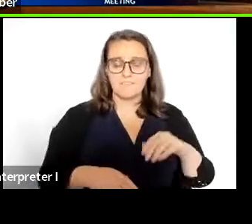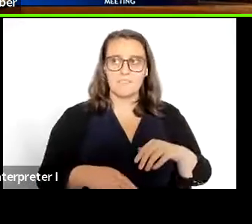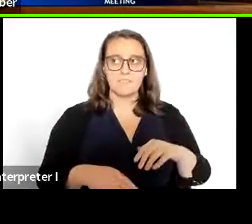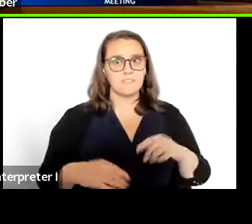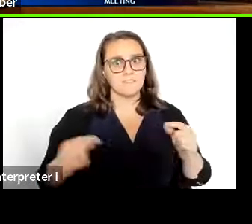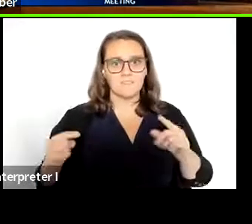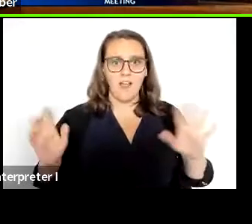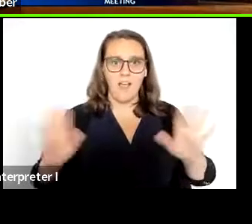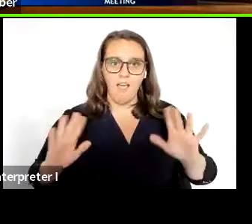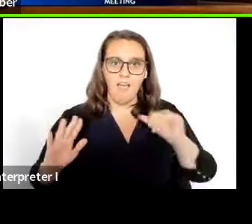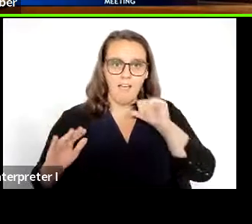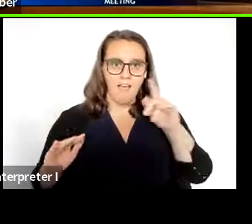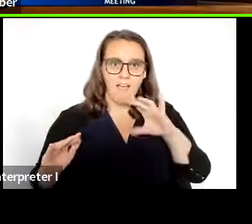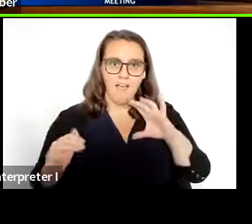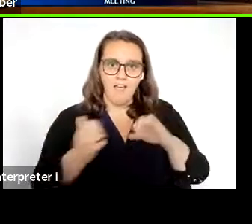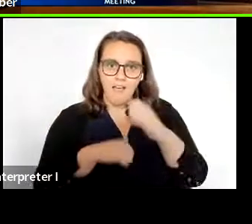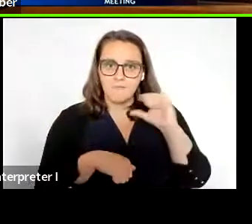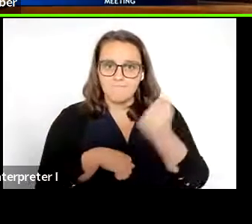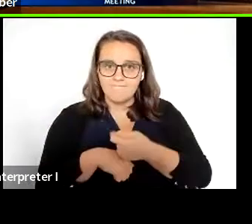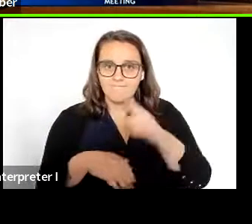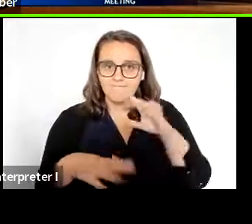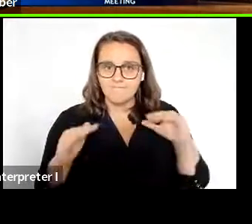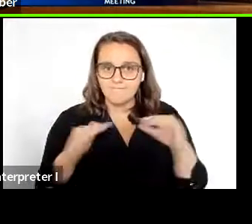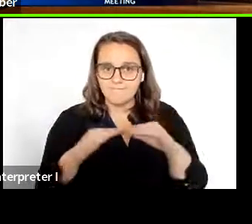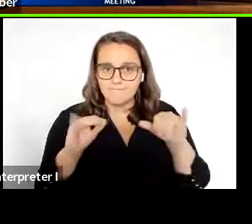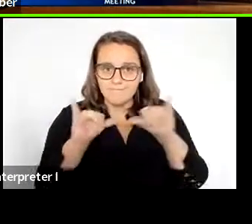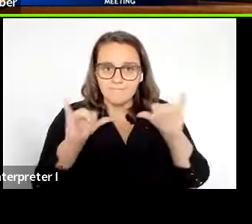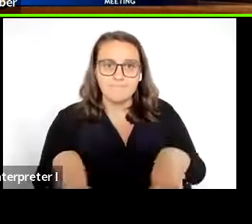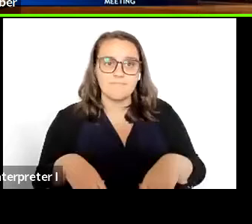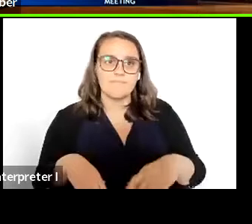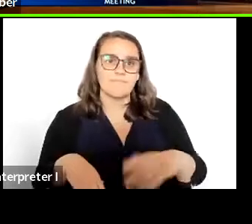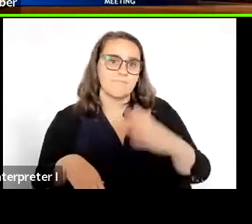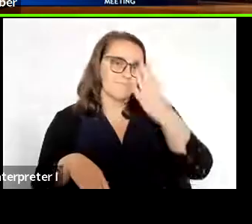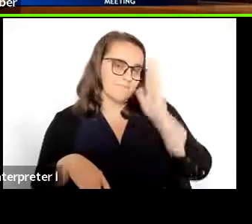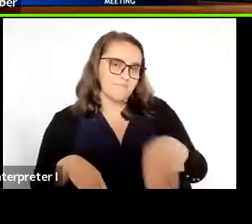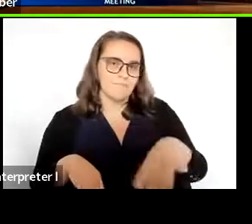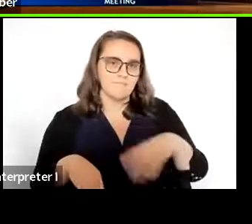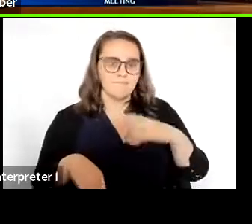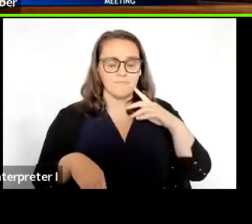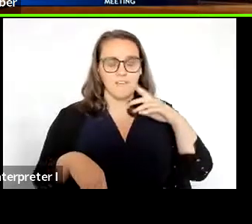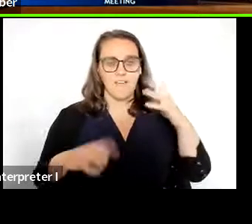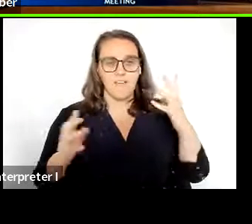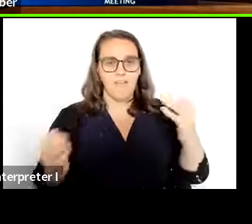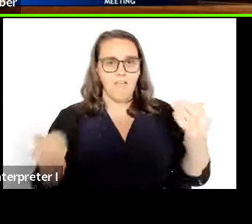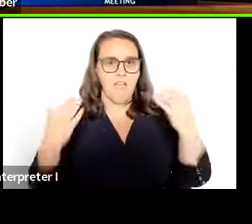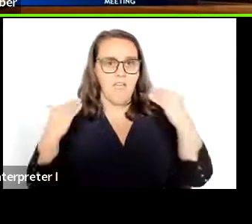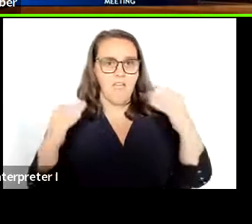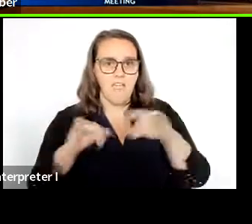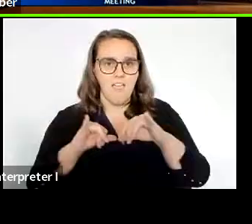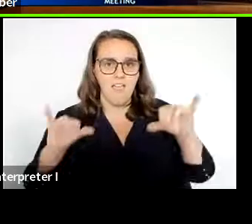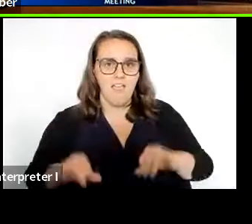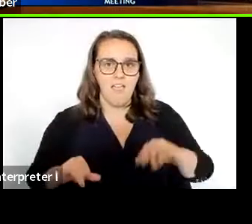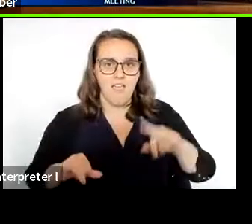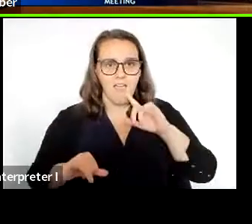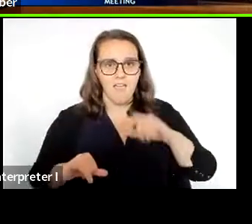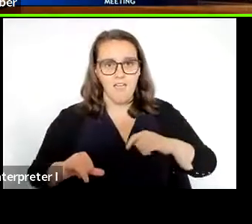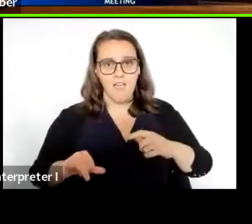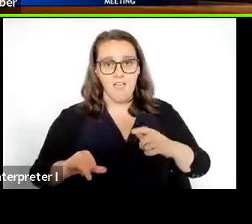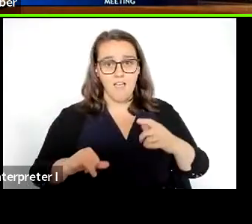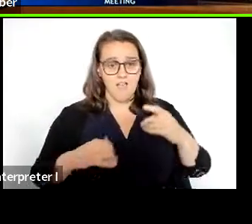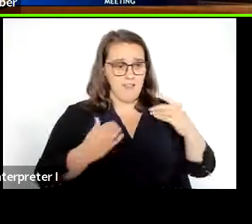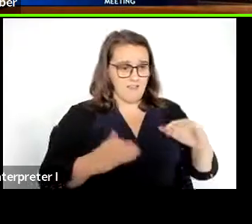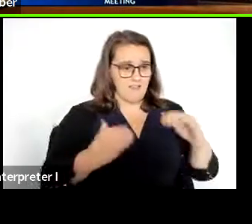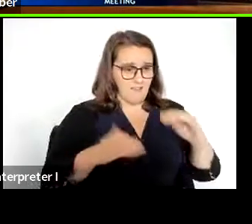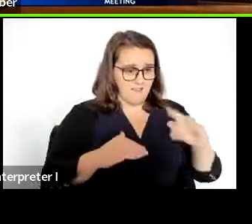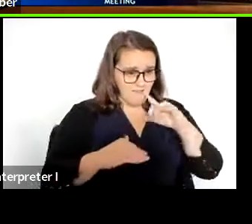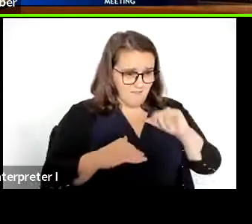know this. We think we also know that overwhelming a system with finite resources only has the effect